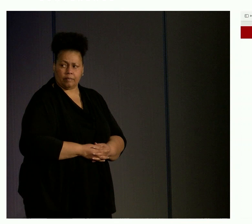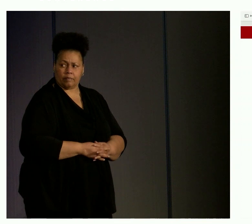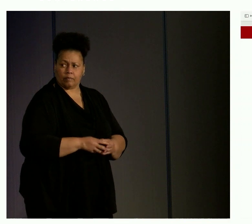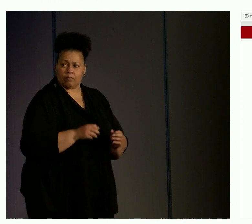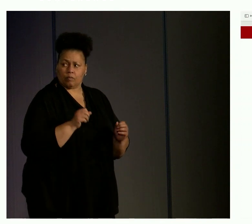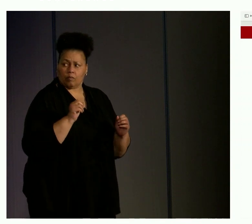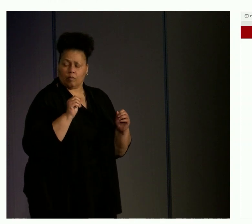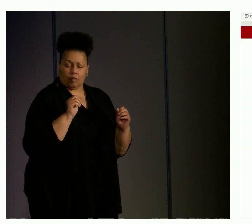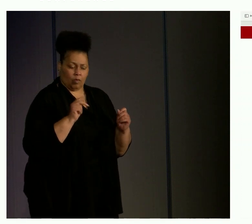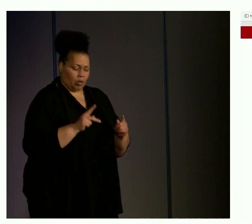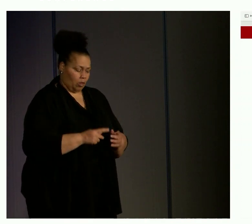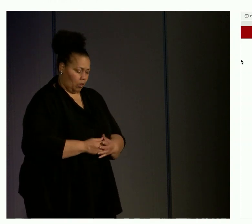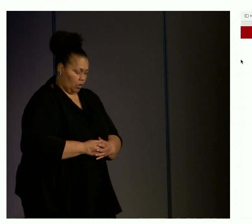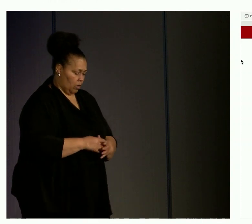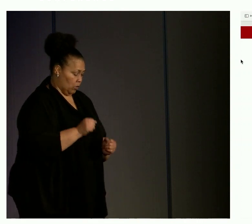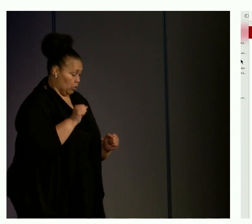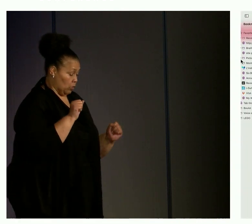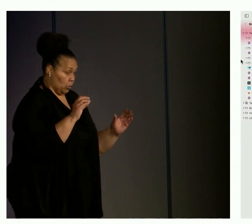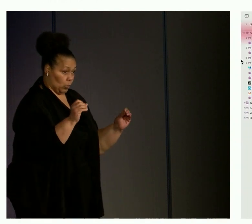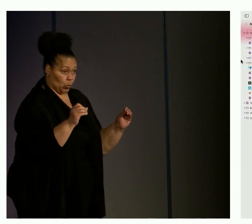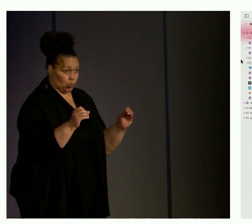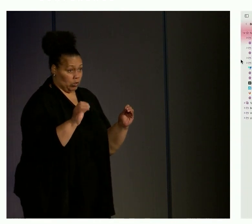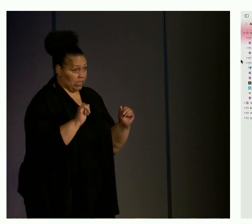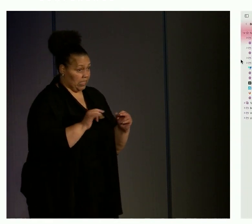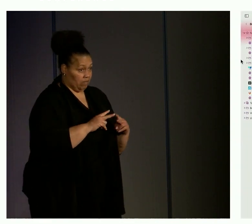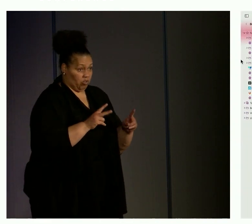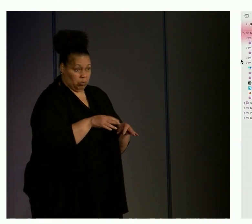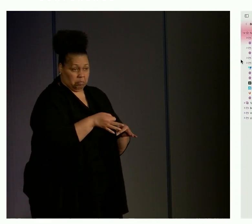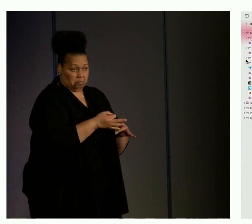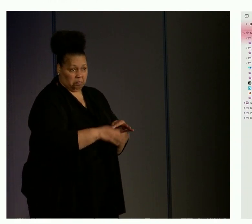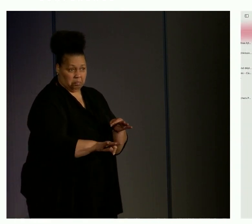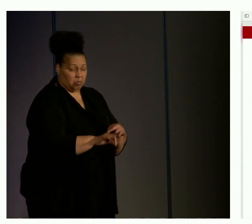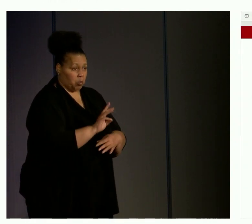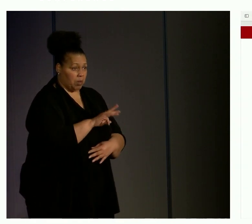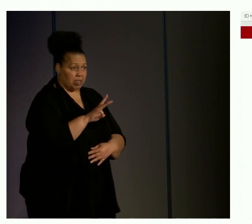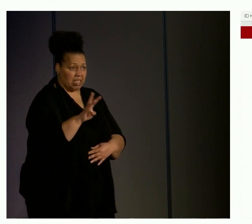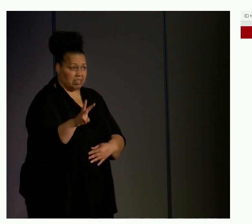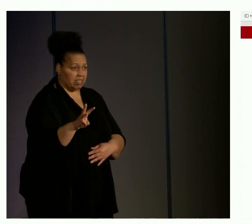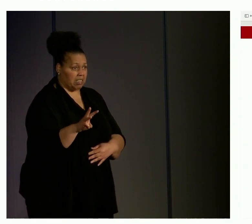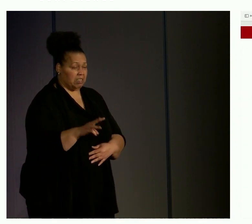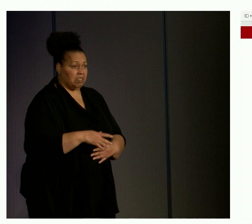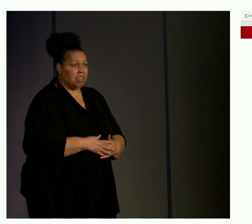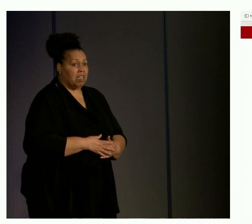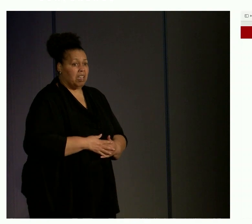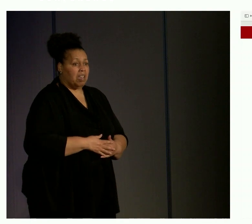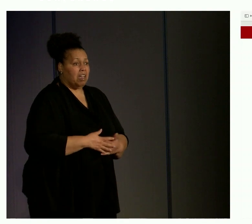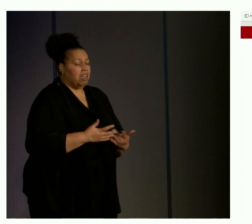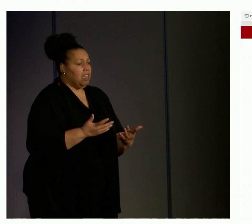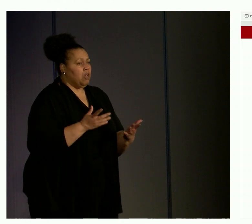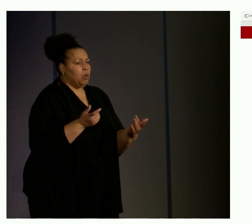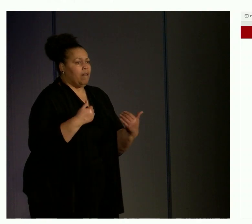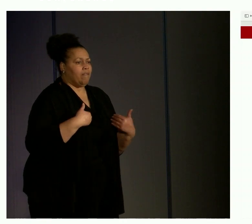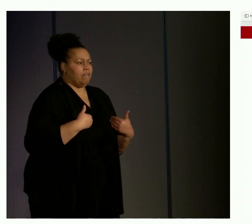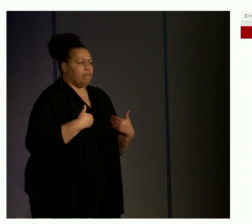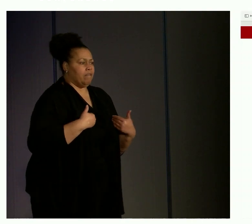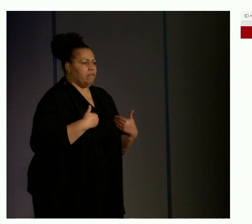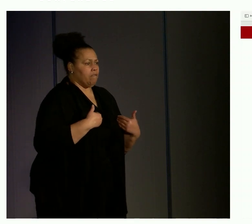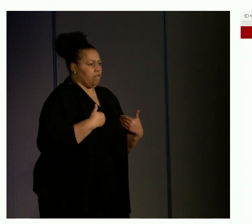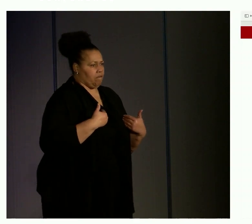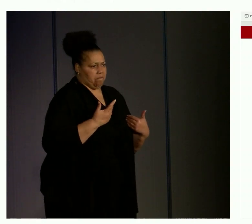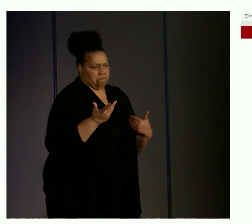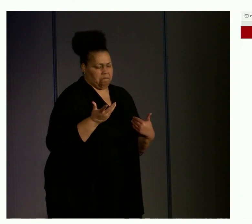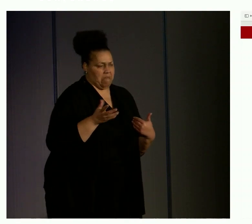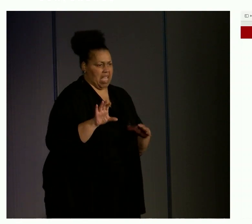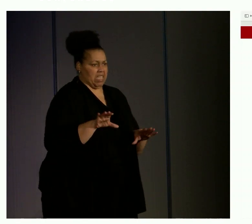Okay. So that's a very simple website and accessible one. You have